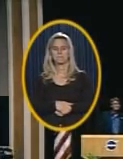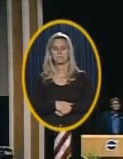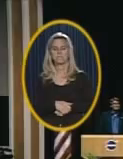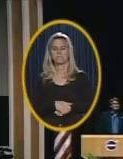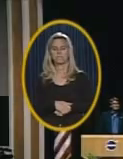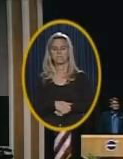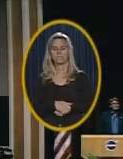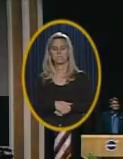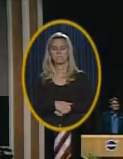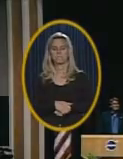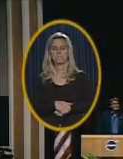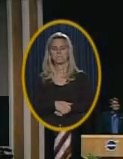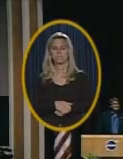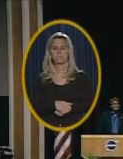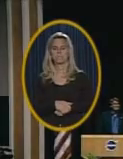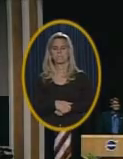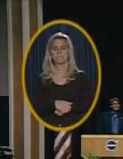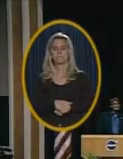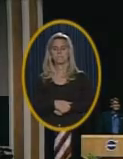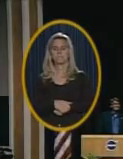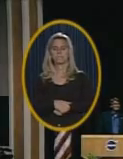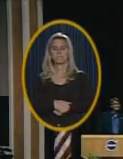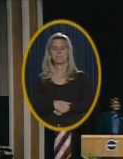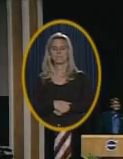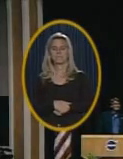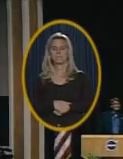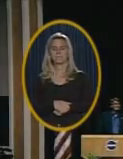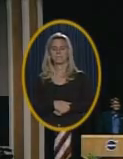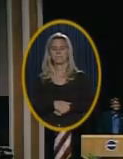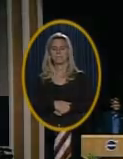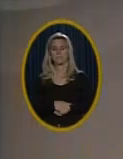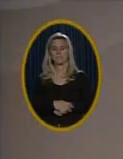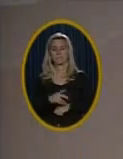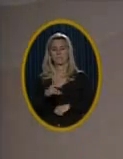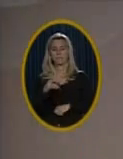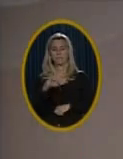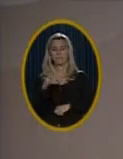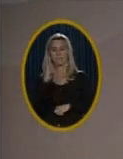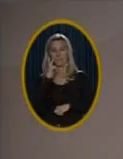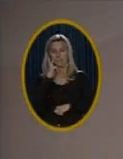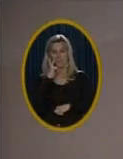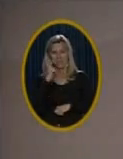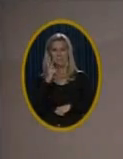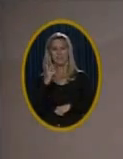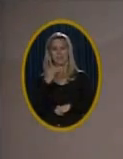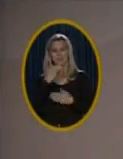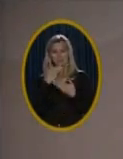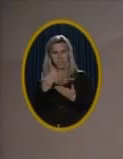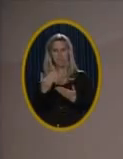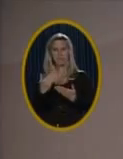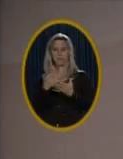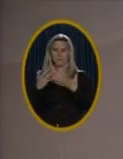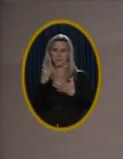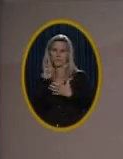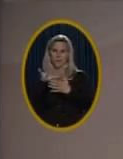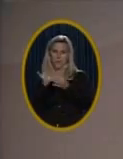Well, I see, Crip. I Thank you very much for the comments regarding the safety